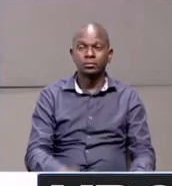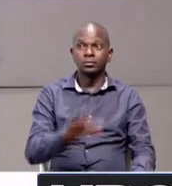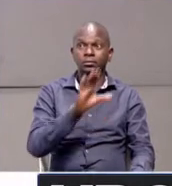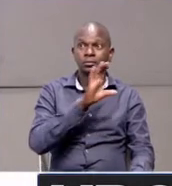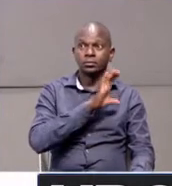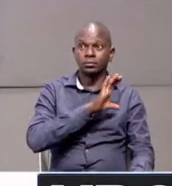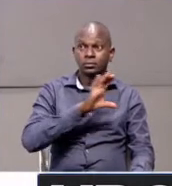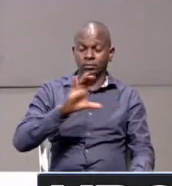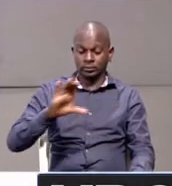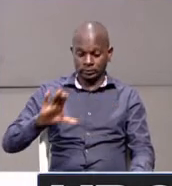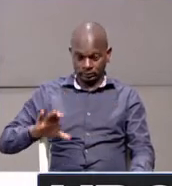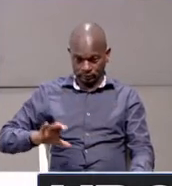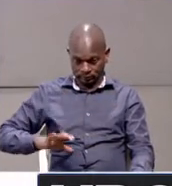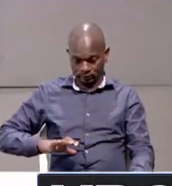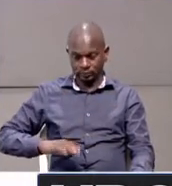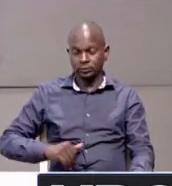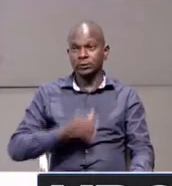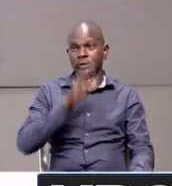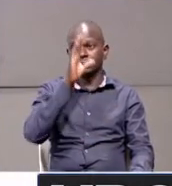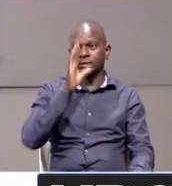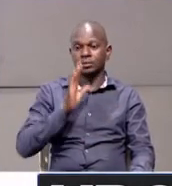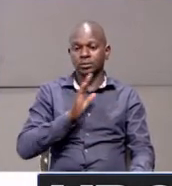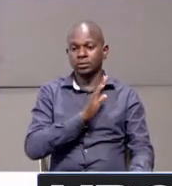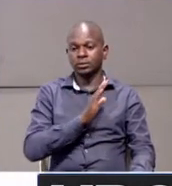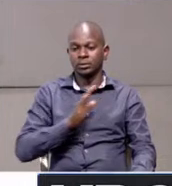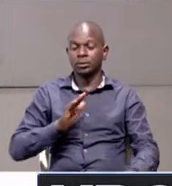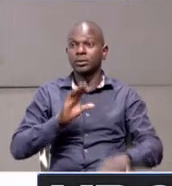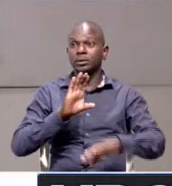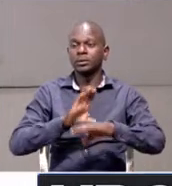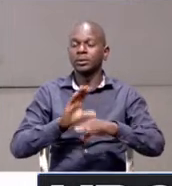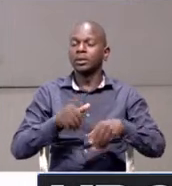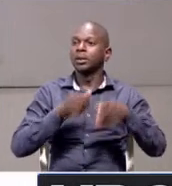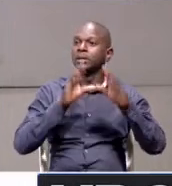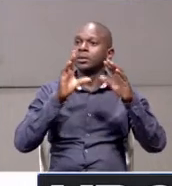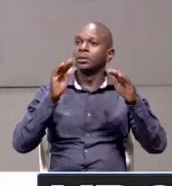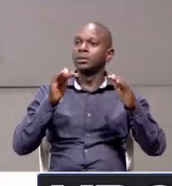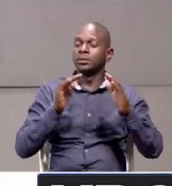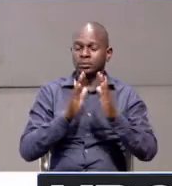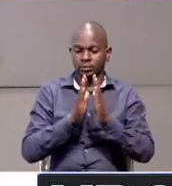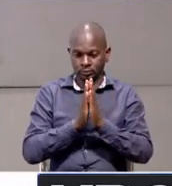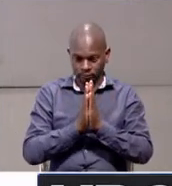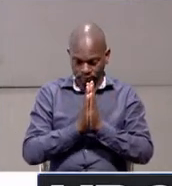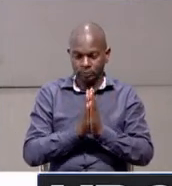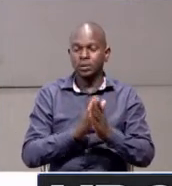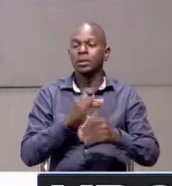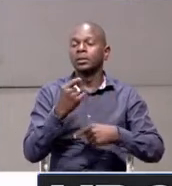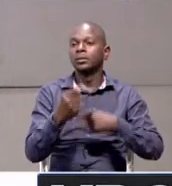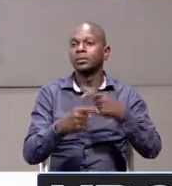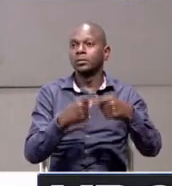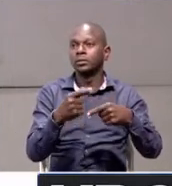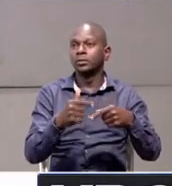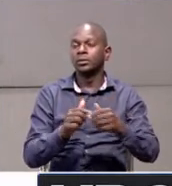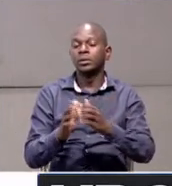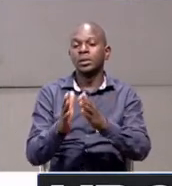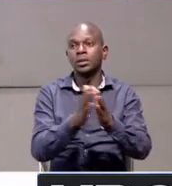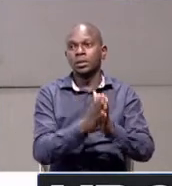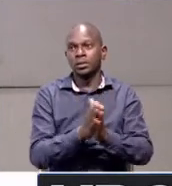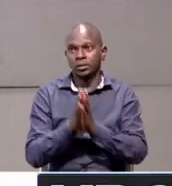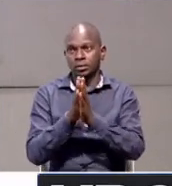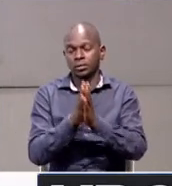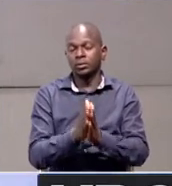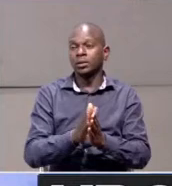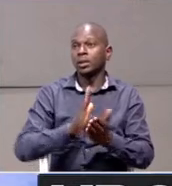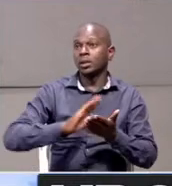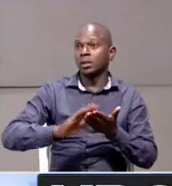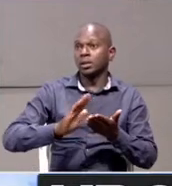Christians, especially those in the Catholic Church, are celebrating the Sunday of the Divine Mercy to continue emphasizing togetherness,